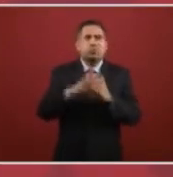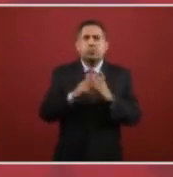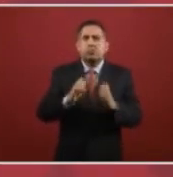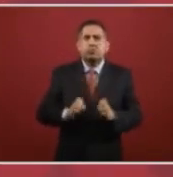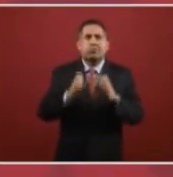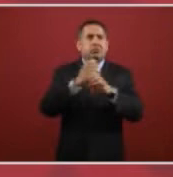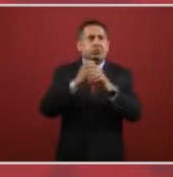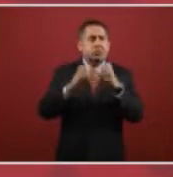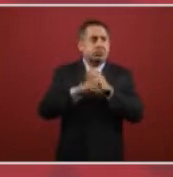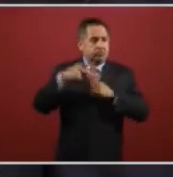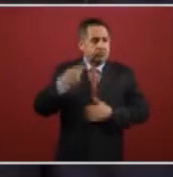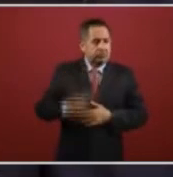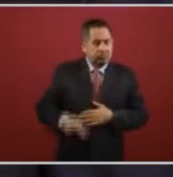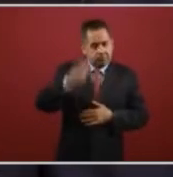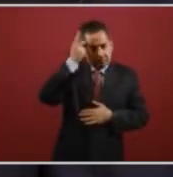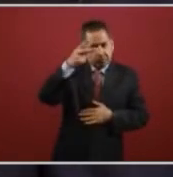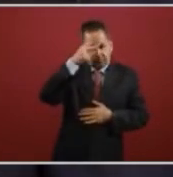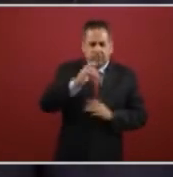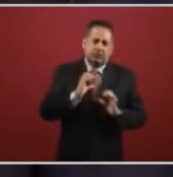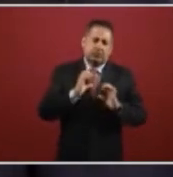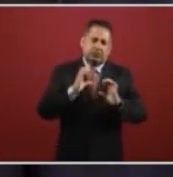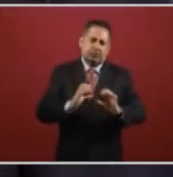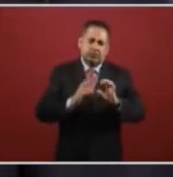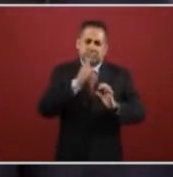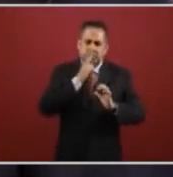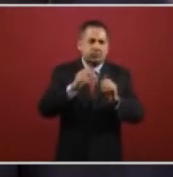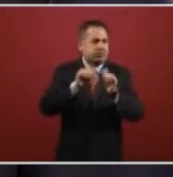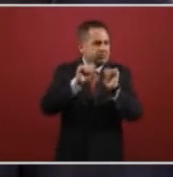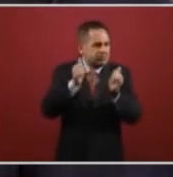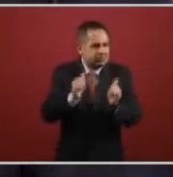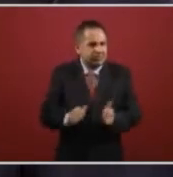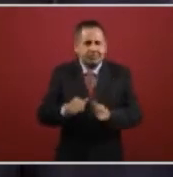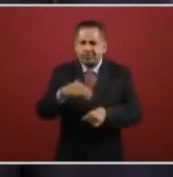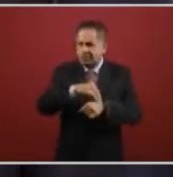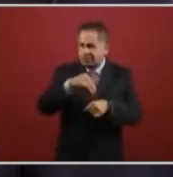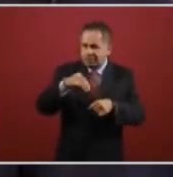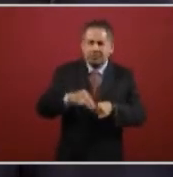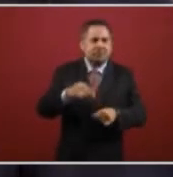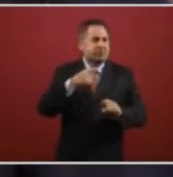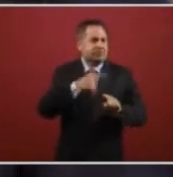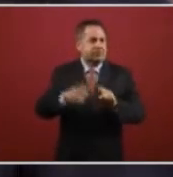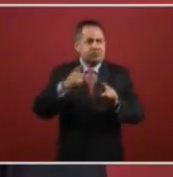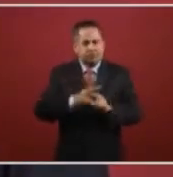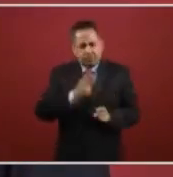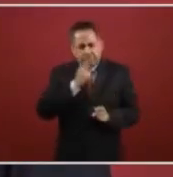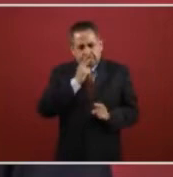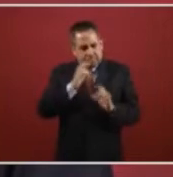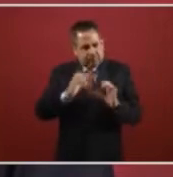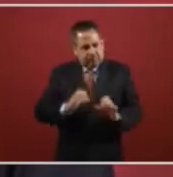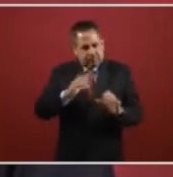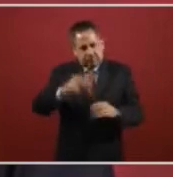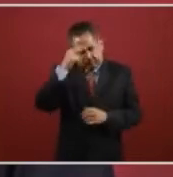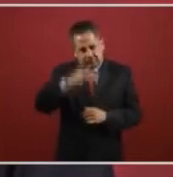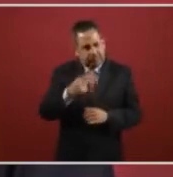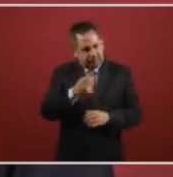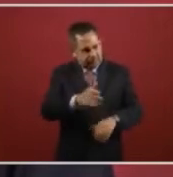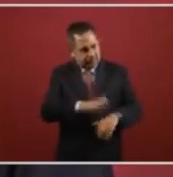of the patrimony, of the culture, of the arts of Mexico,